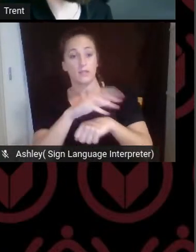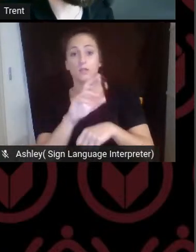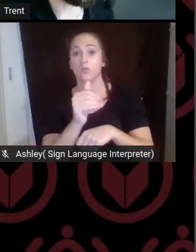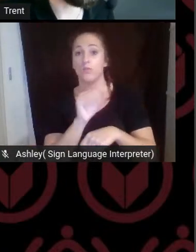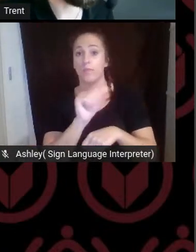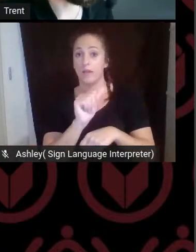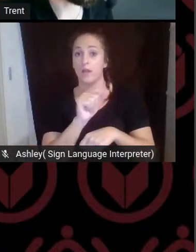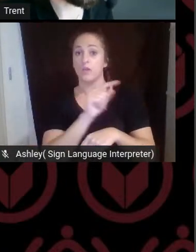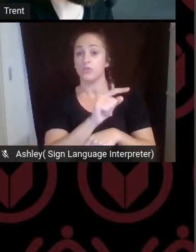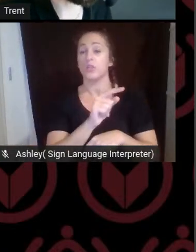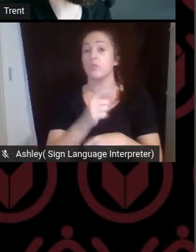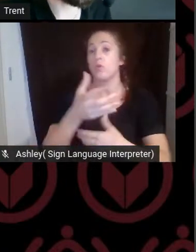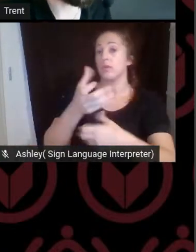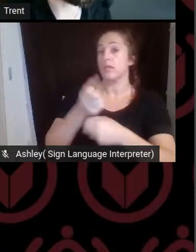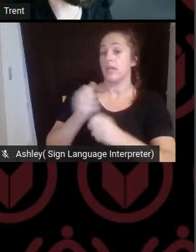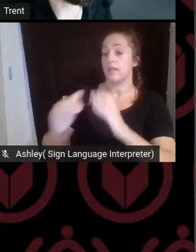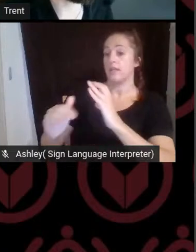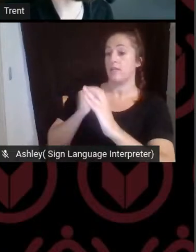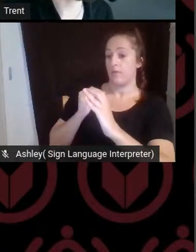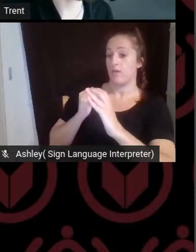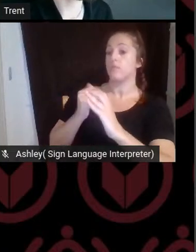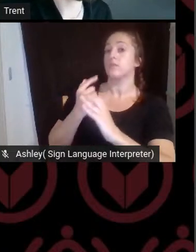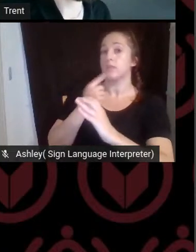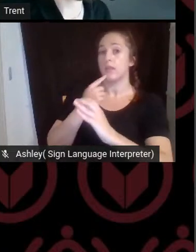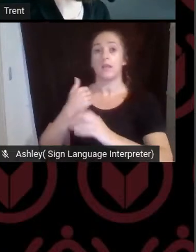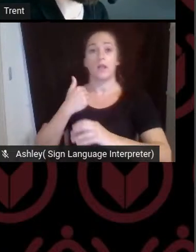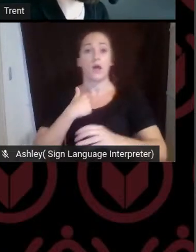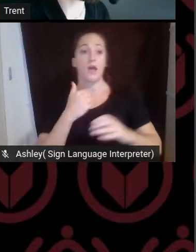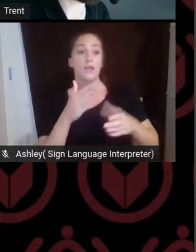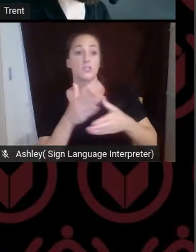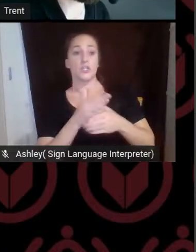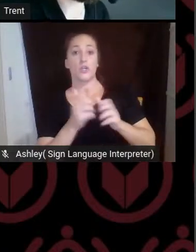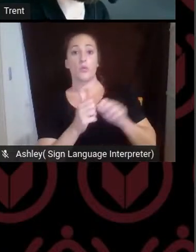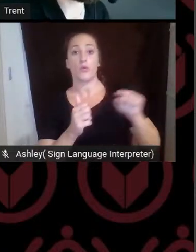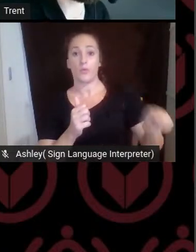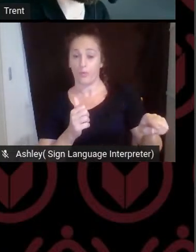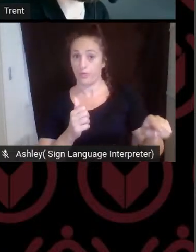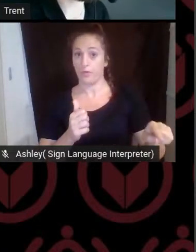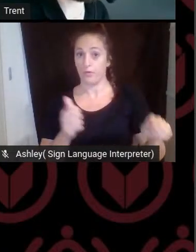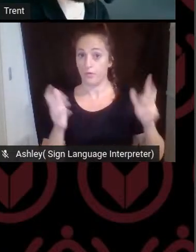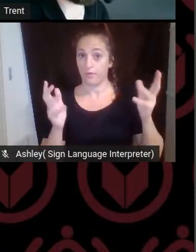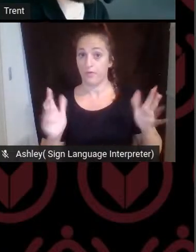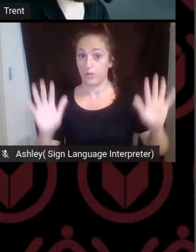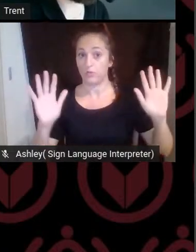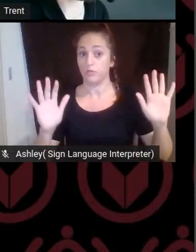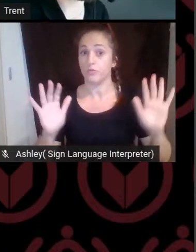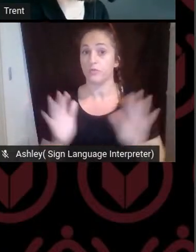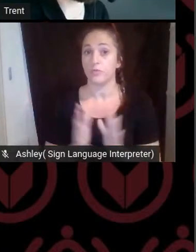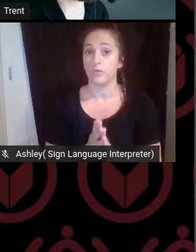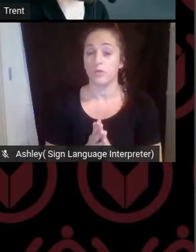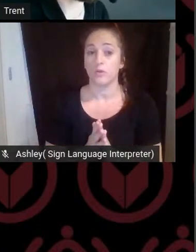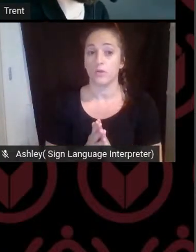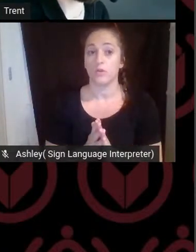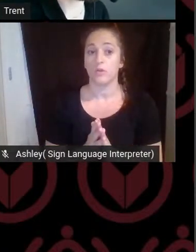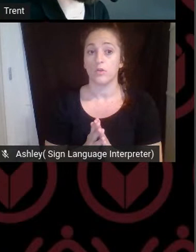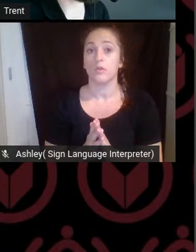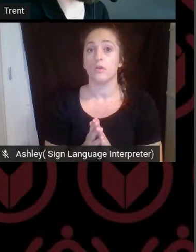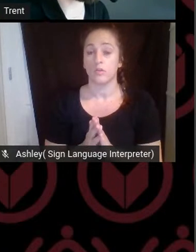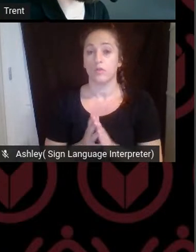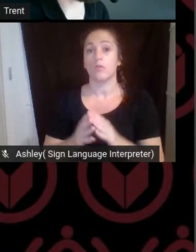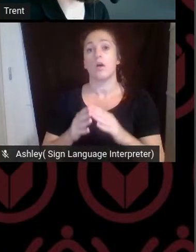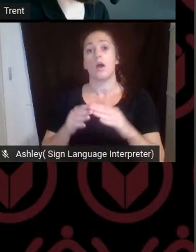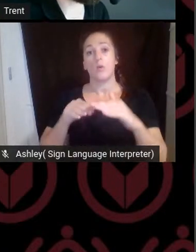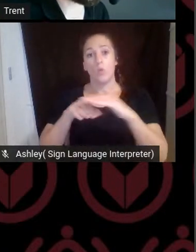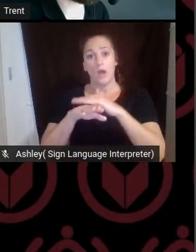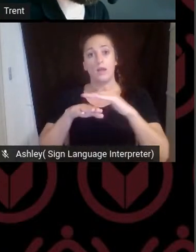email notification saying that I've shared this with her. On the right-hand side, I'm going to pick the edit access settings. Do I